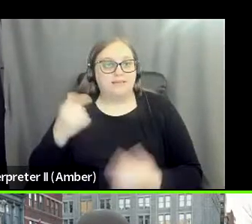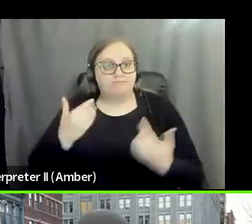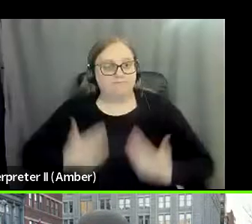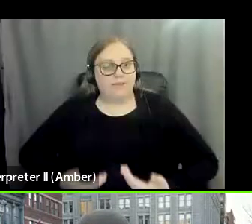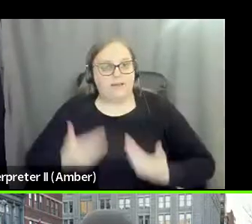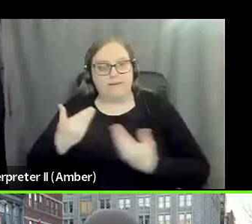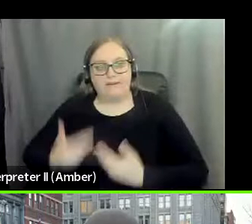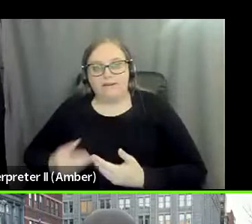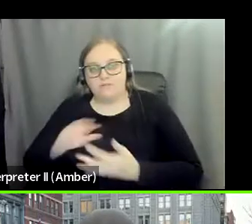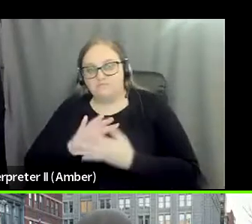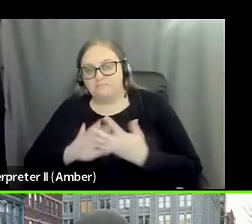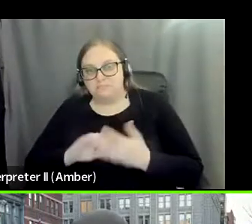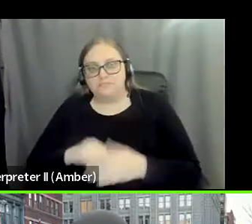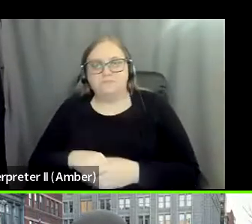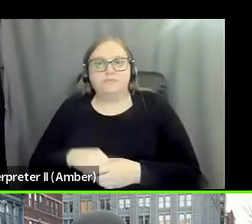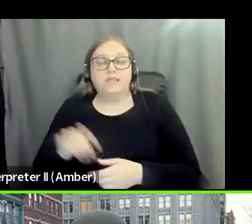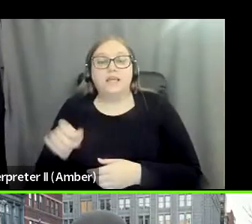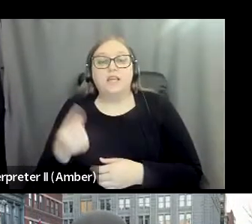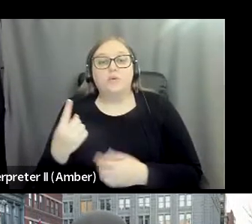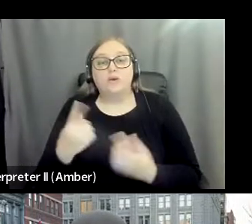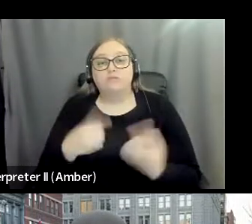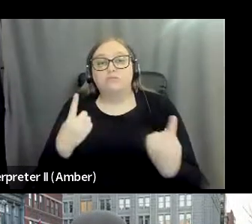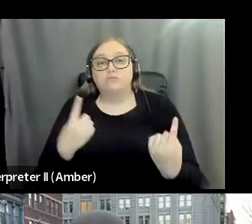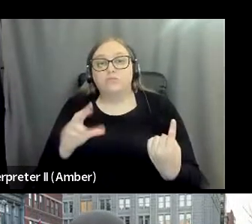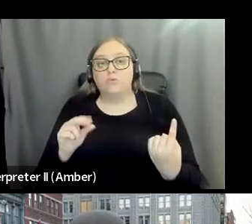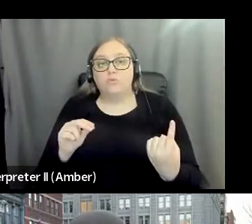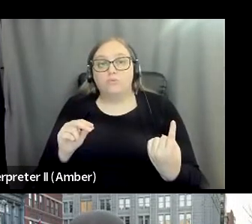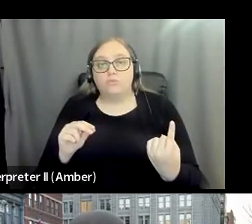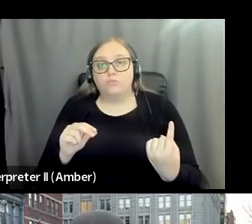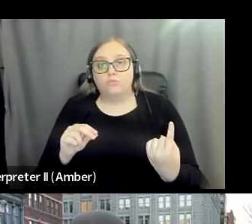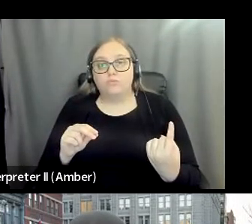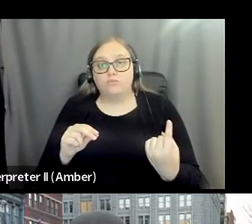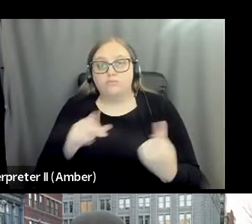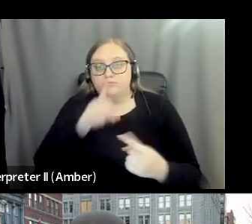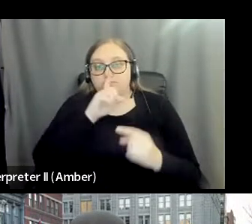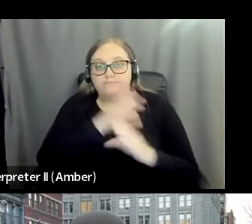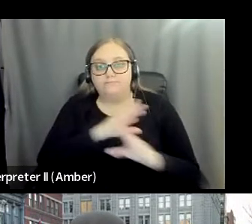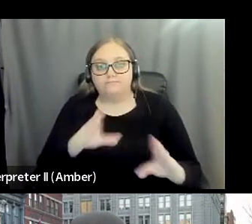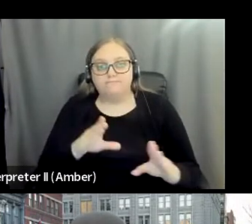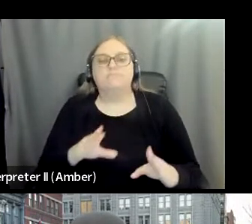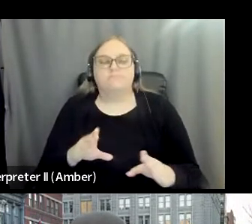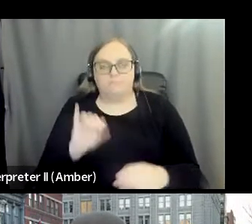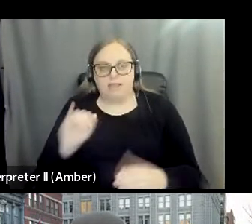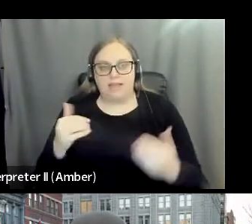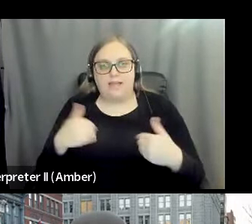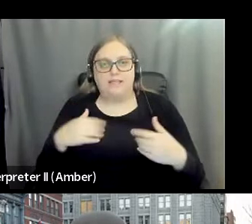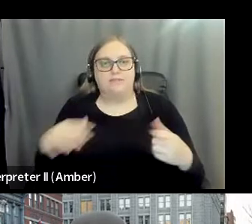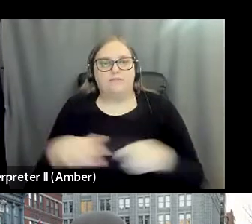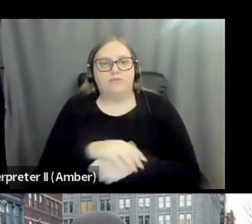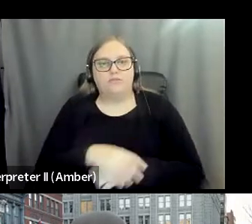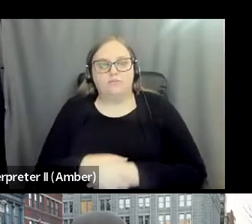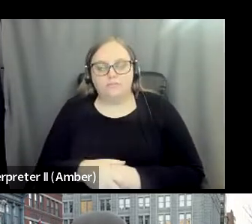Aye. Are there any opposed? The ayes have it unanimously.